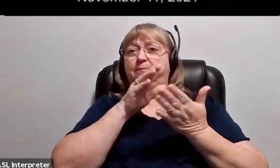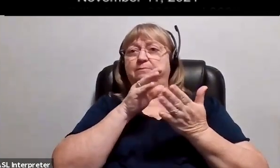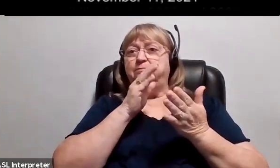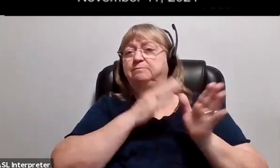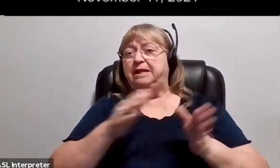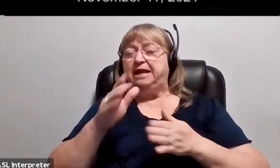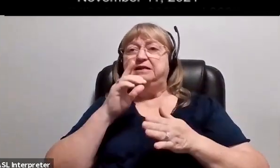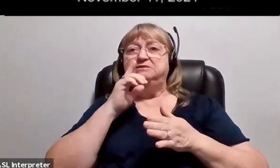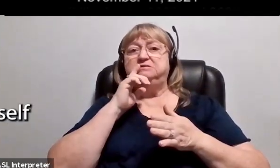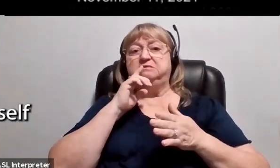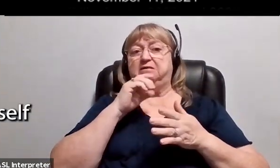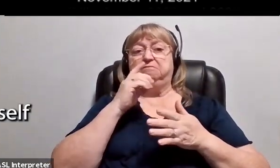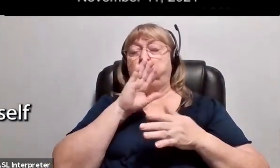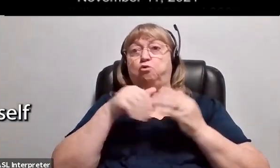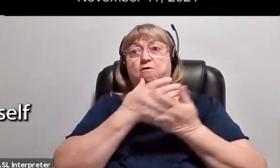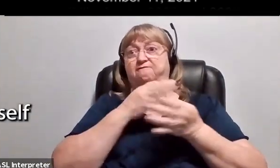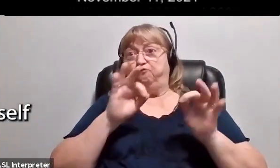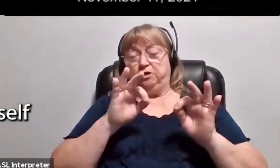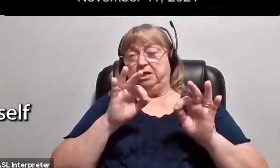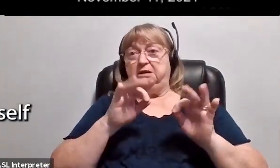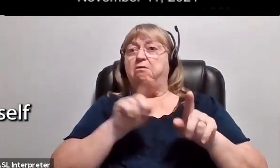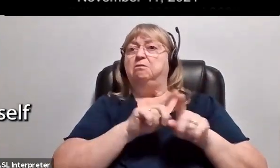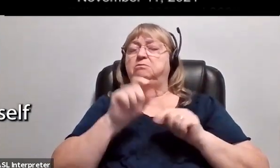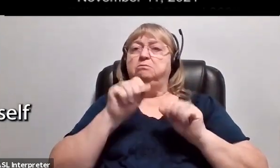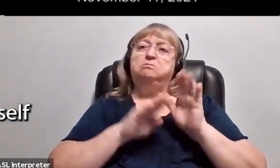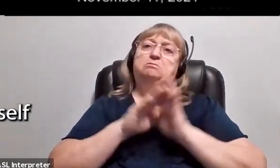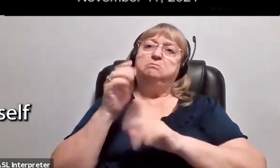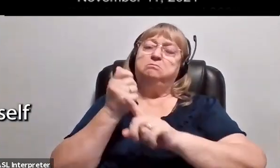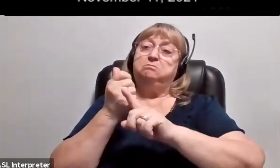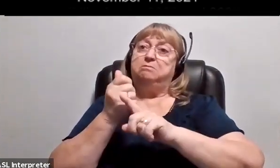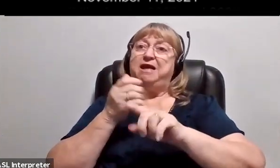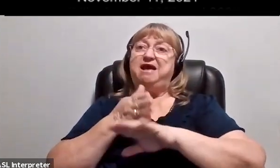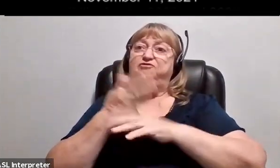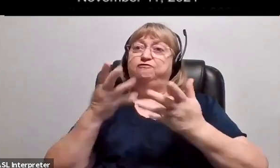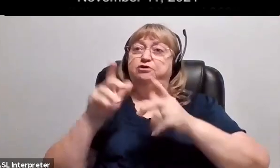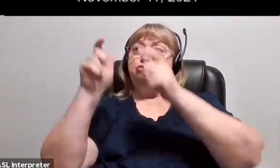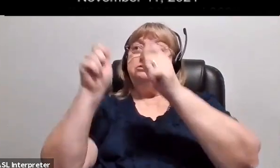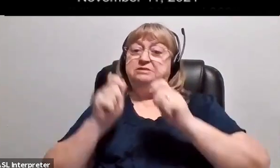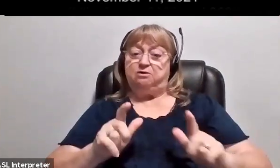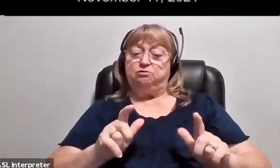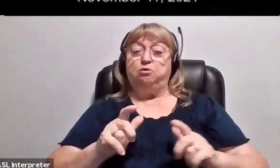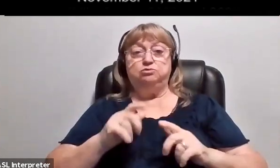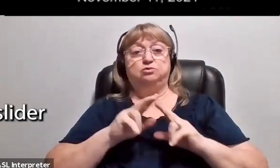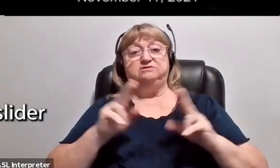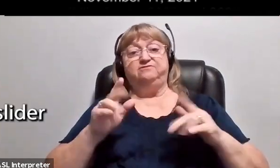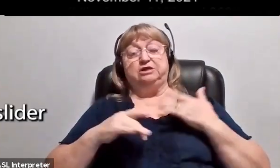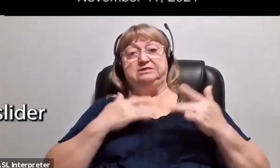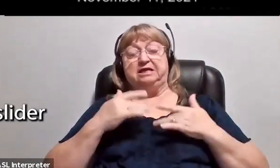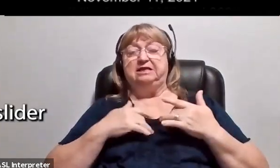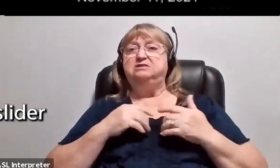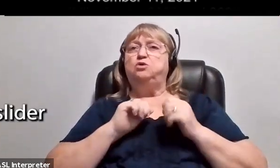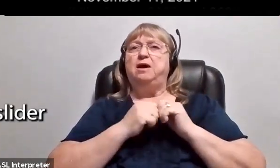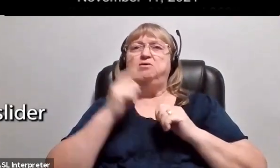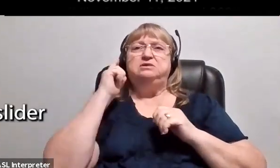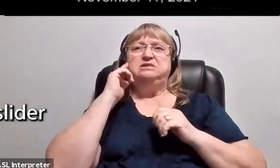astronomy concepts, all free of charge. And you can also develop them yourself once you've downloaded them. So that's very exciting. So how does LightSound